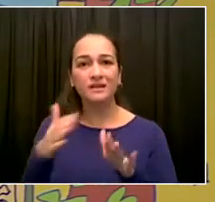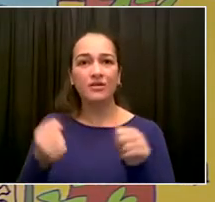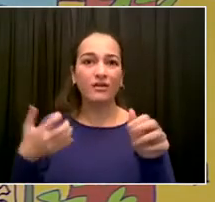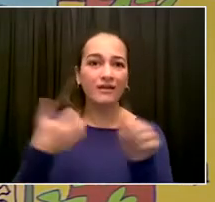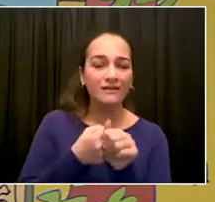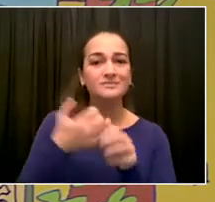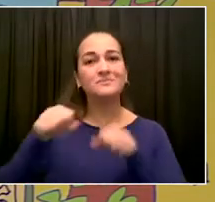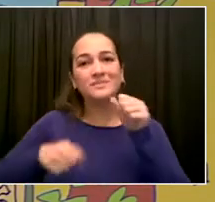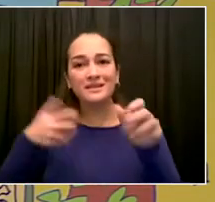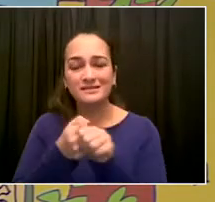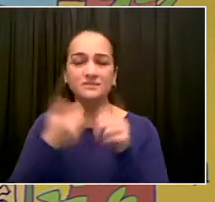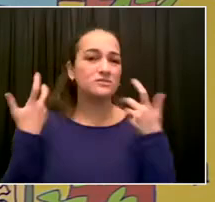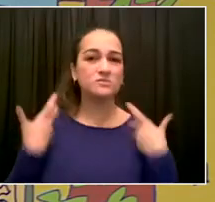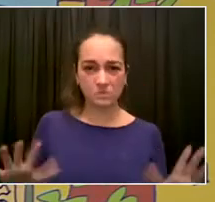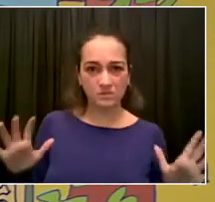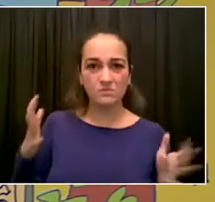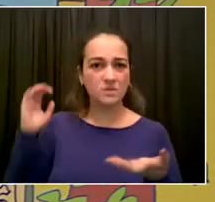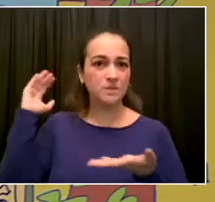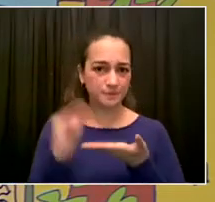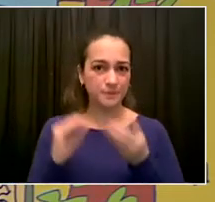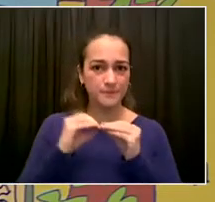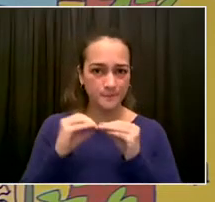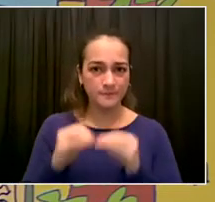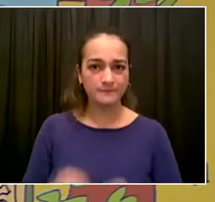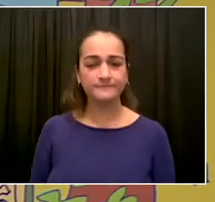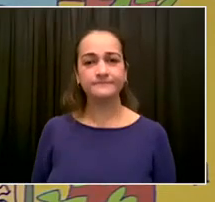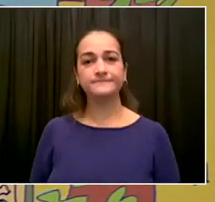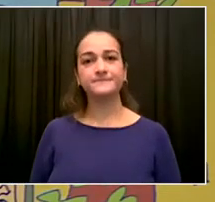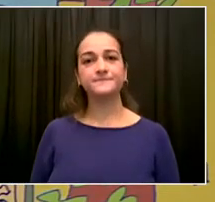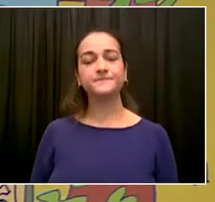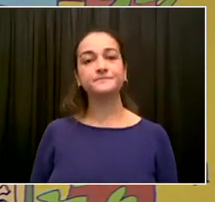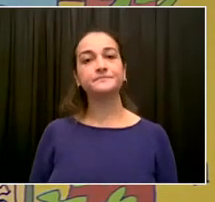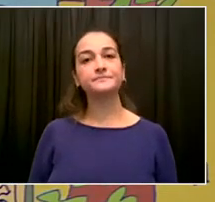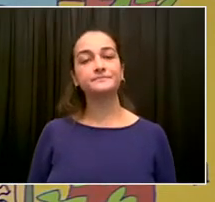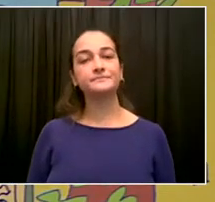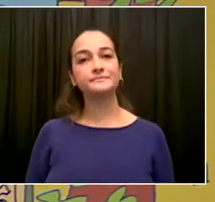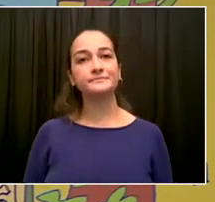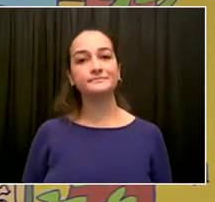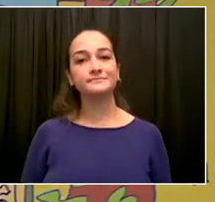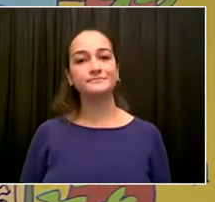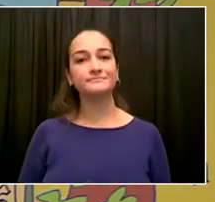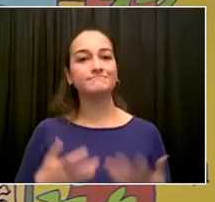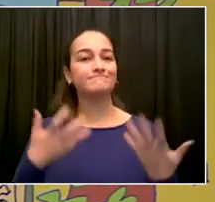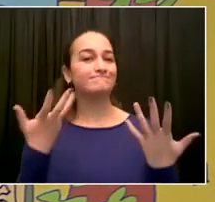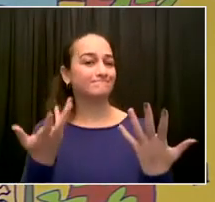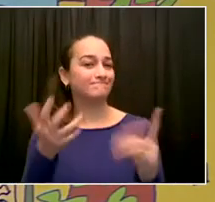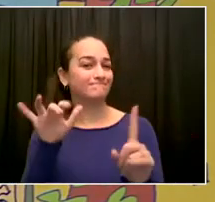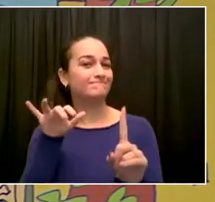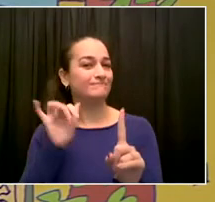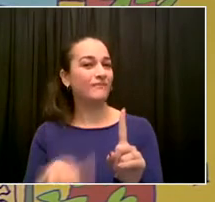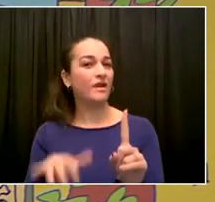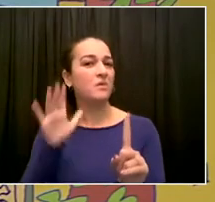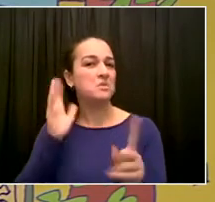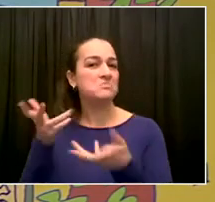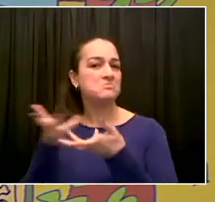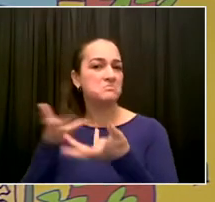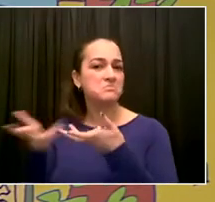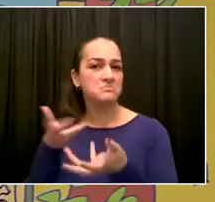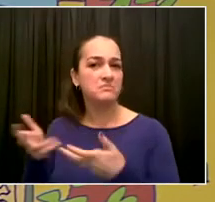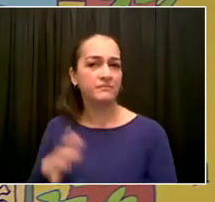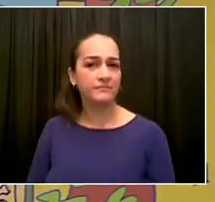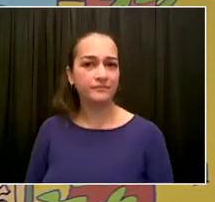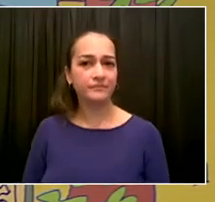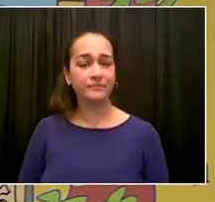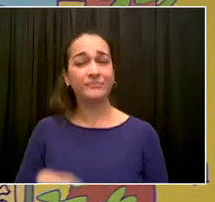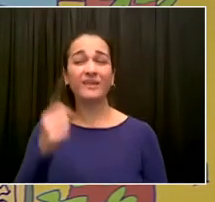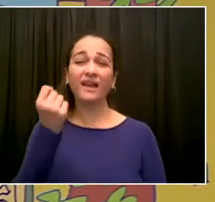But I also don't think any approach should be seen dogmatically. So for example, you could want to ensure